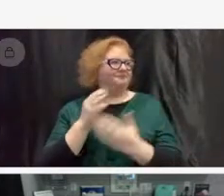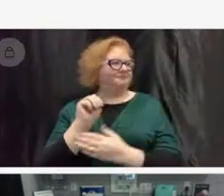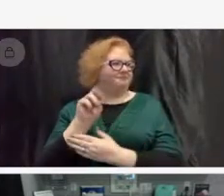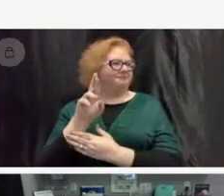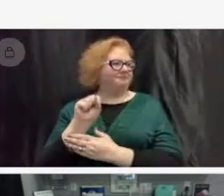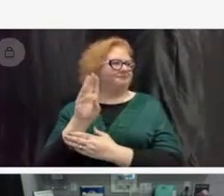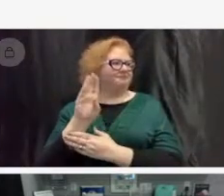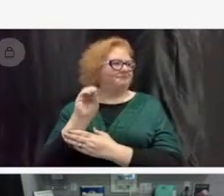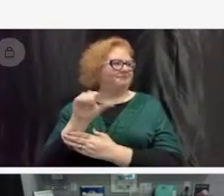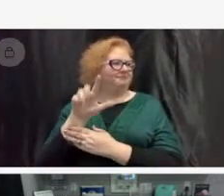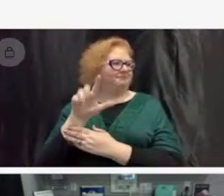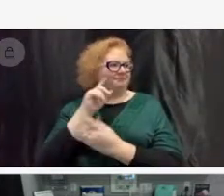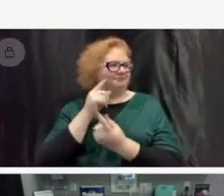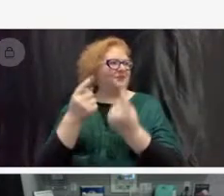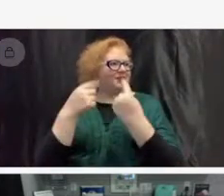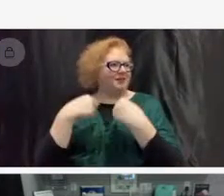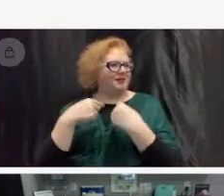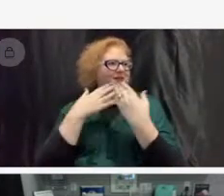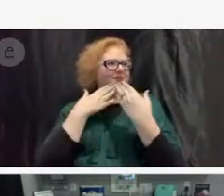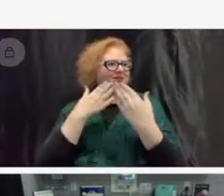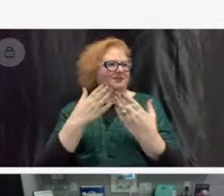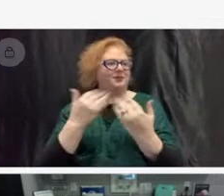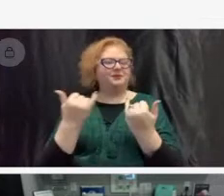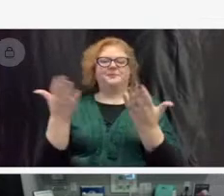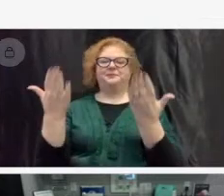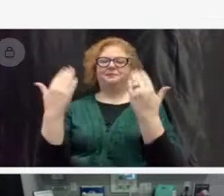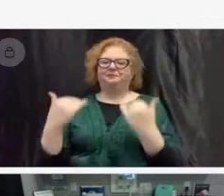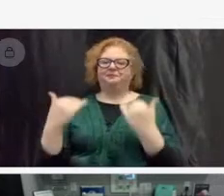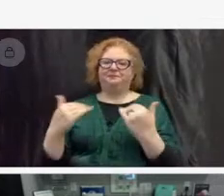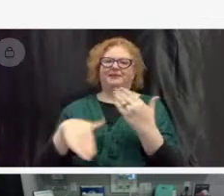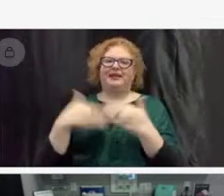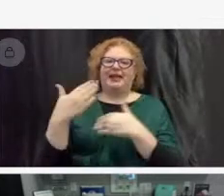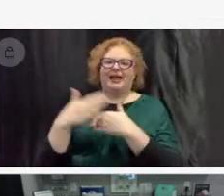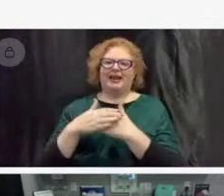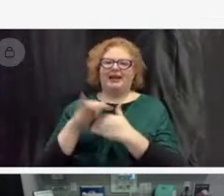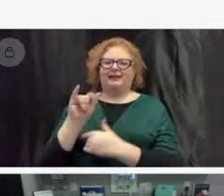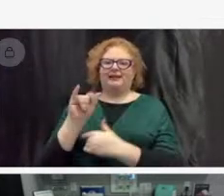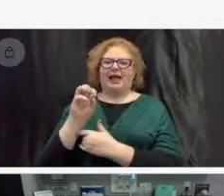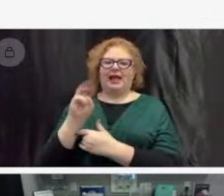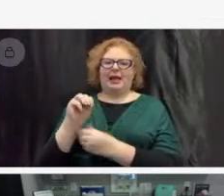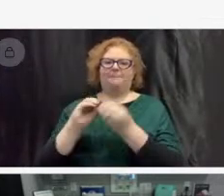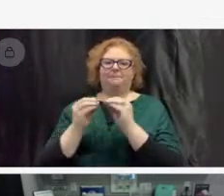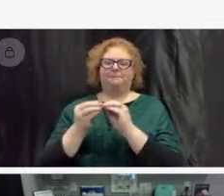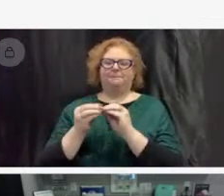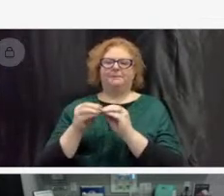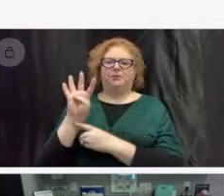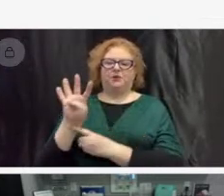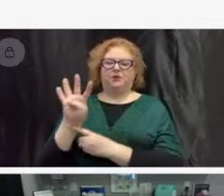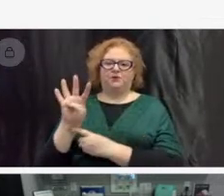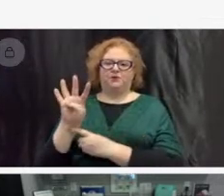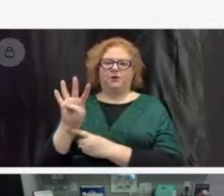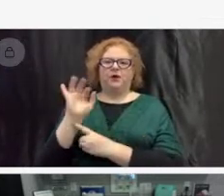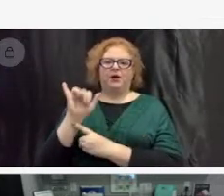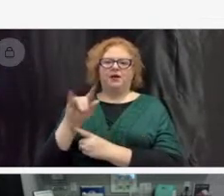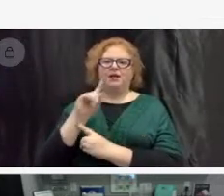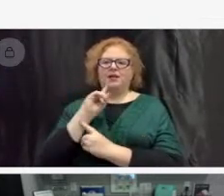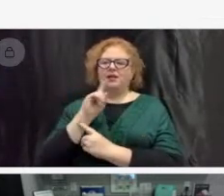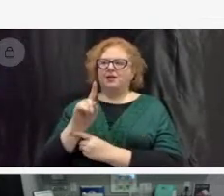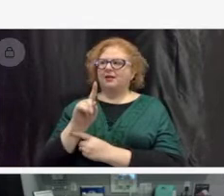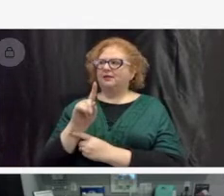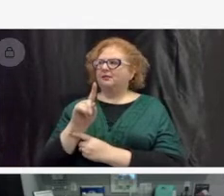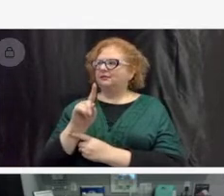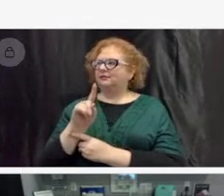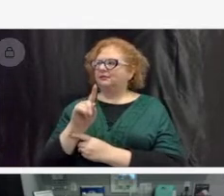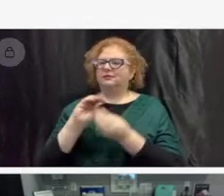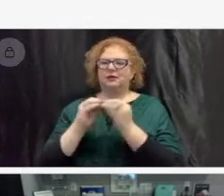for coming out, and thank you everybody for coming out. And we're going to move right along here to the next item, item number 4, and that item is item number A. Brad, could you